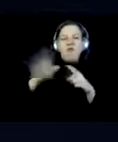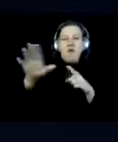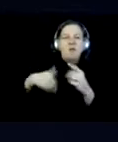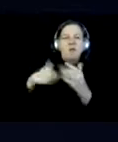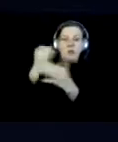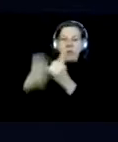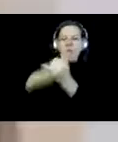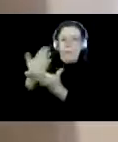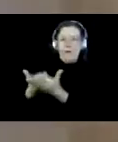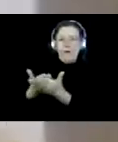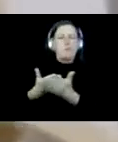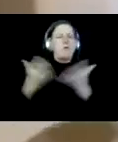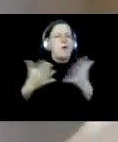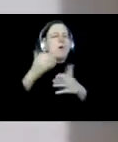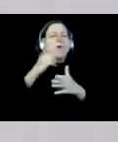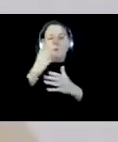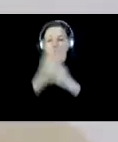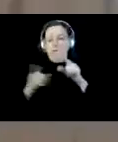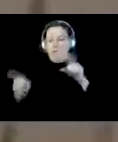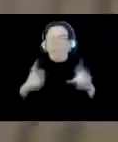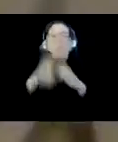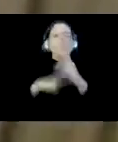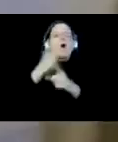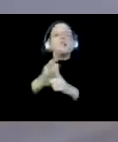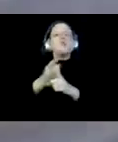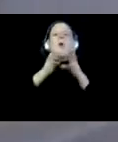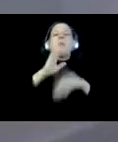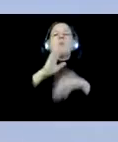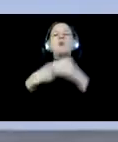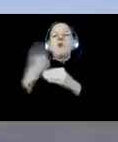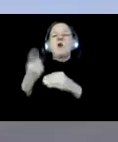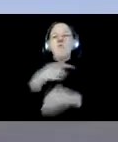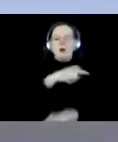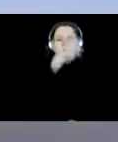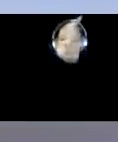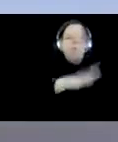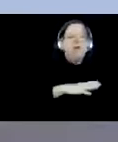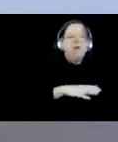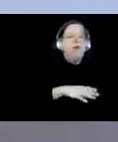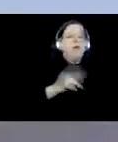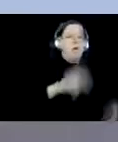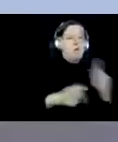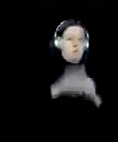What is the right way to talk about something? Do people understand more if you communicate through things bought and sold?